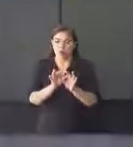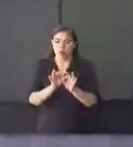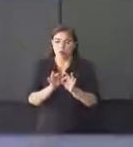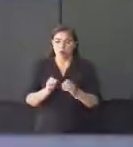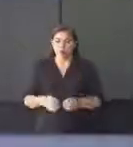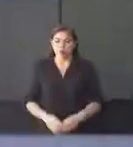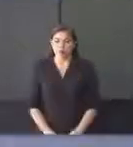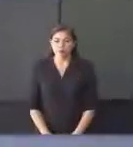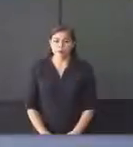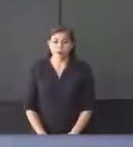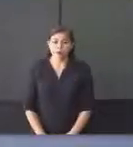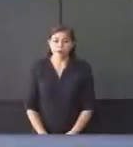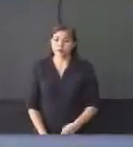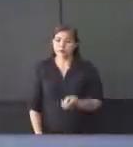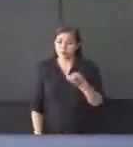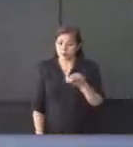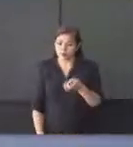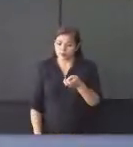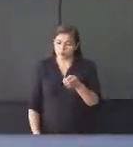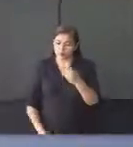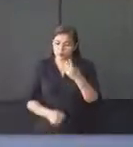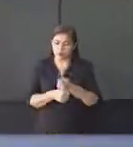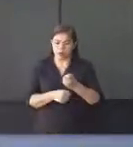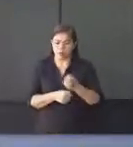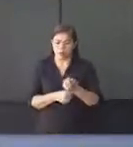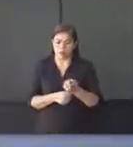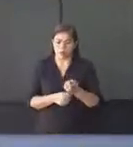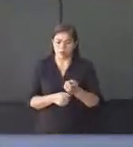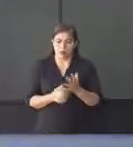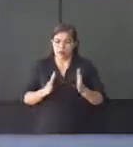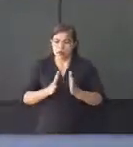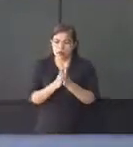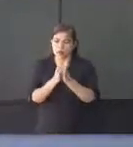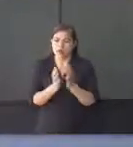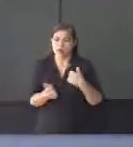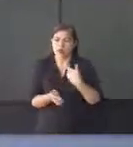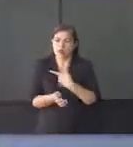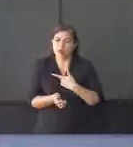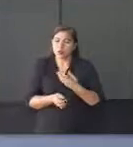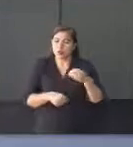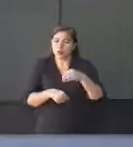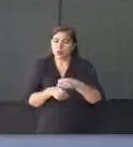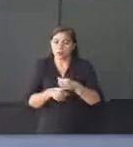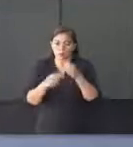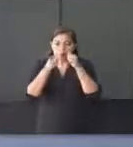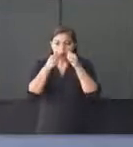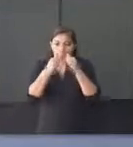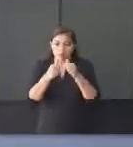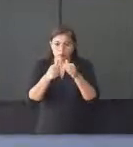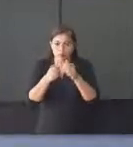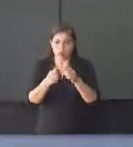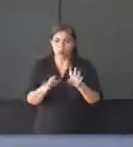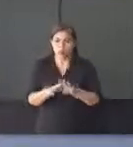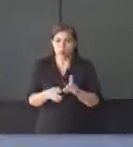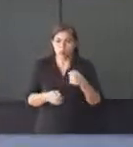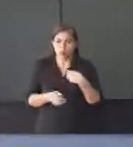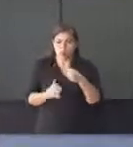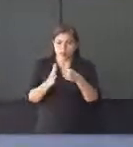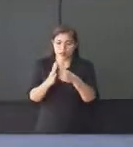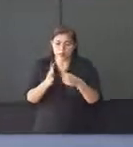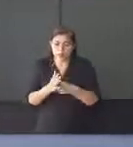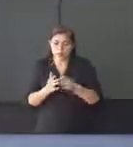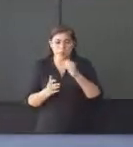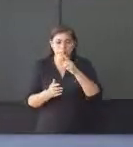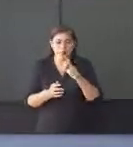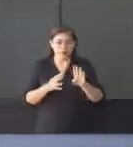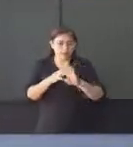place which is called Unimondo, another site. In this first part of the session, I would like to concentrate on